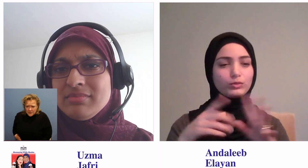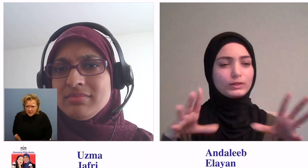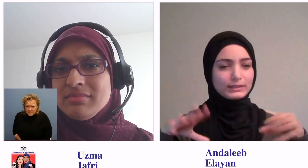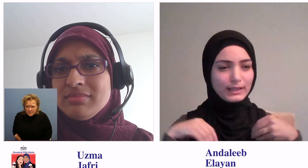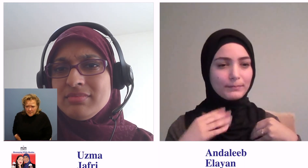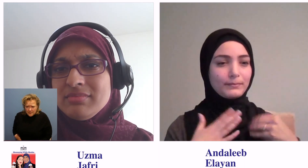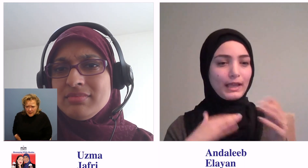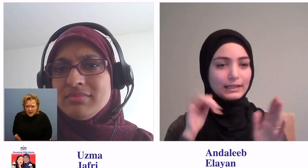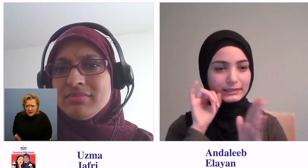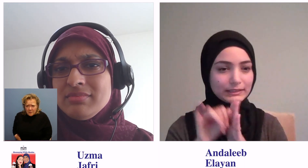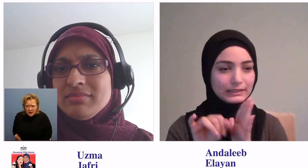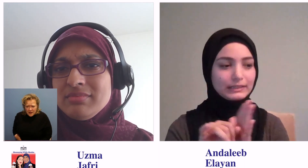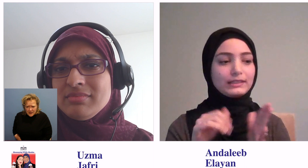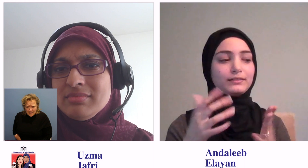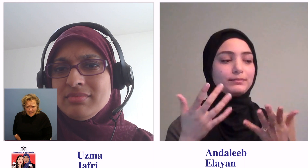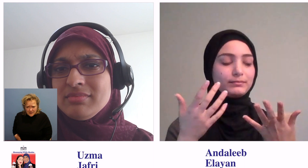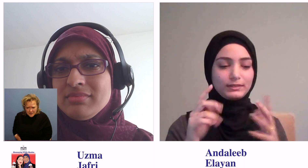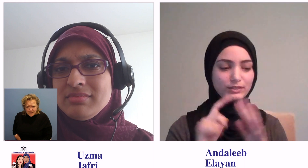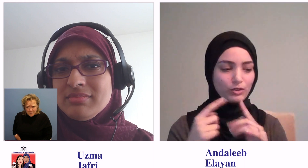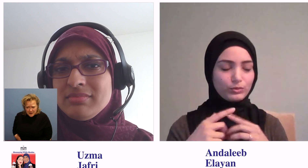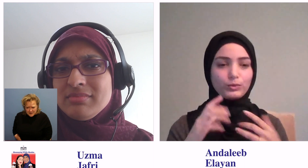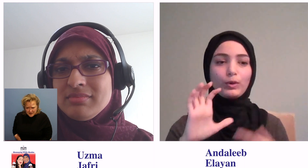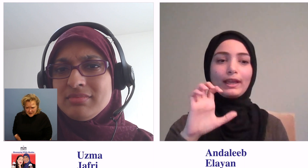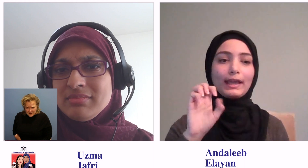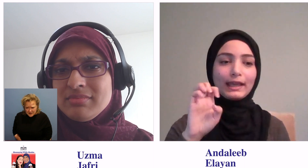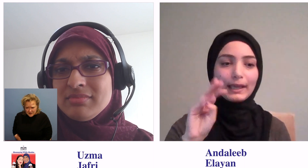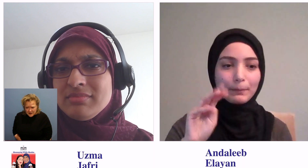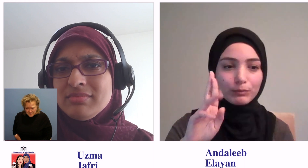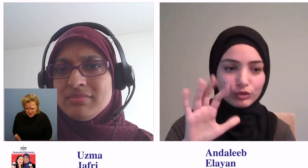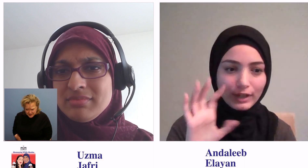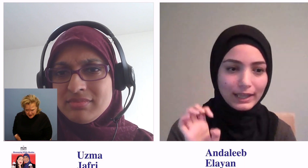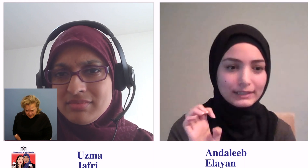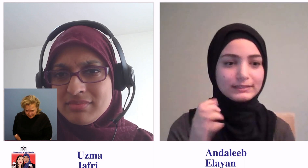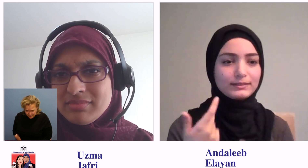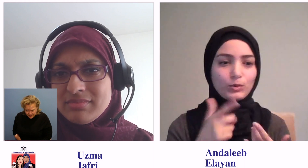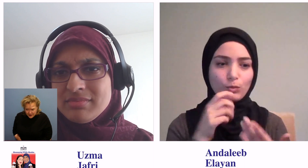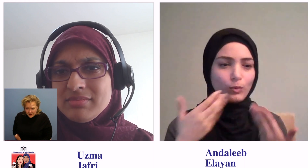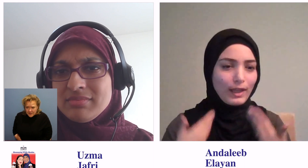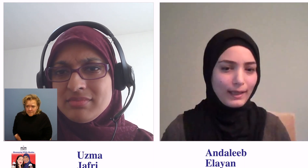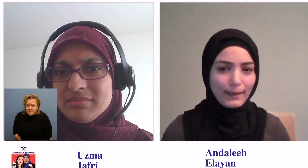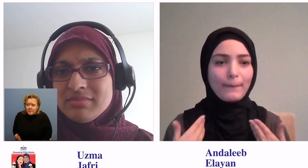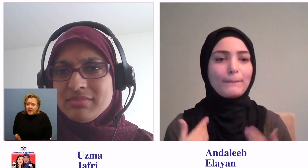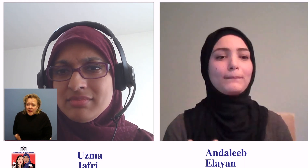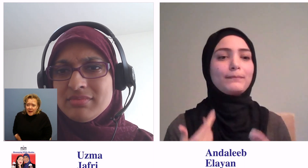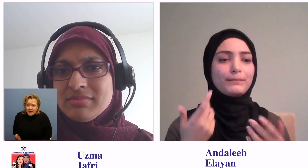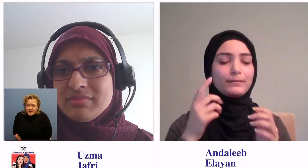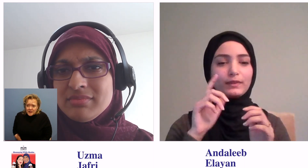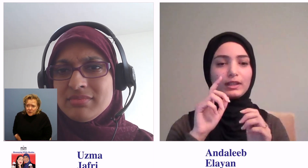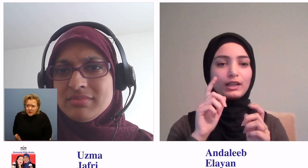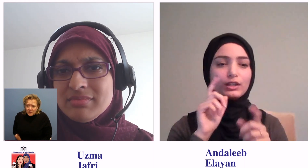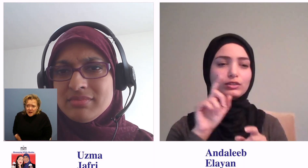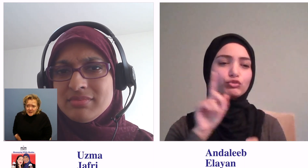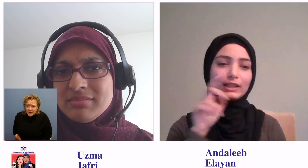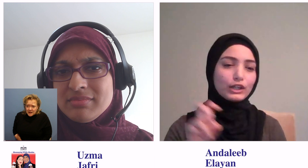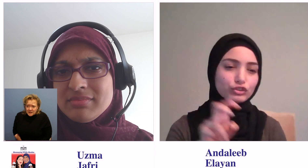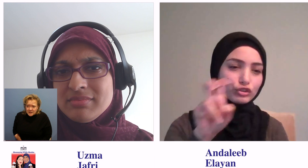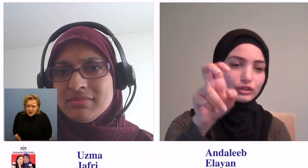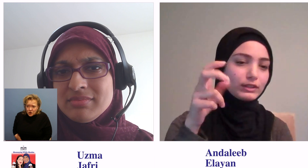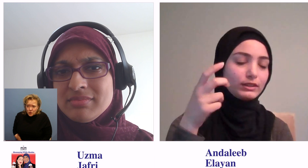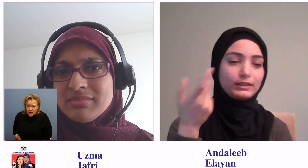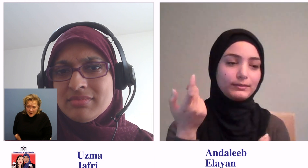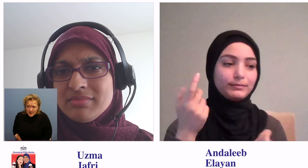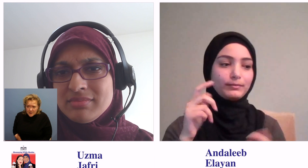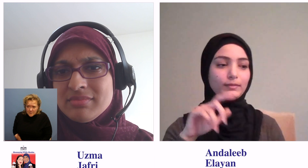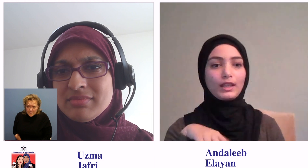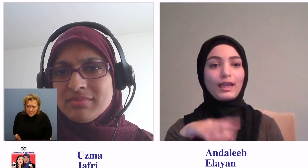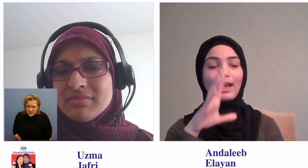up, um, I accepted my identity as being deaf. And I realized that is